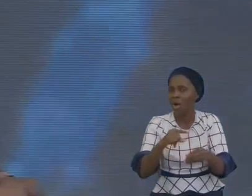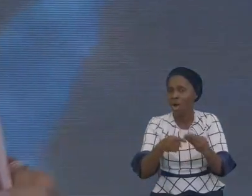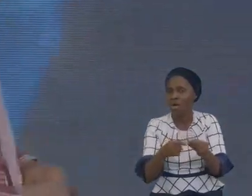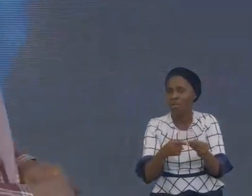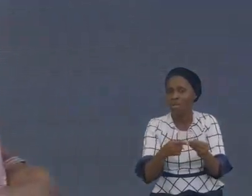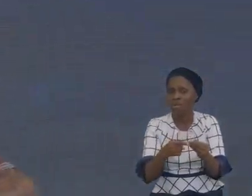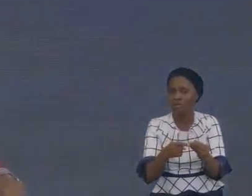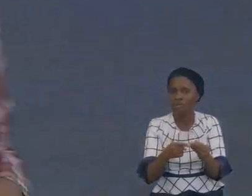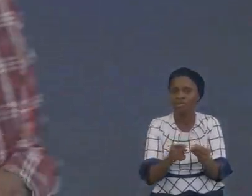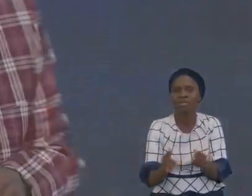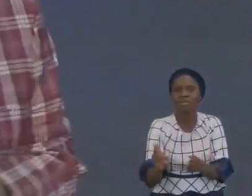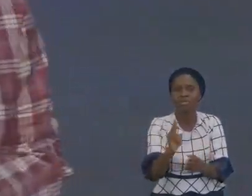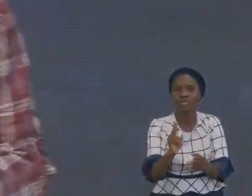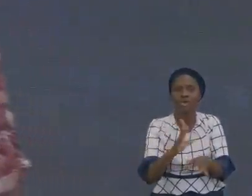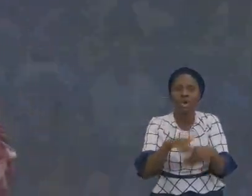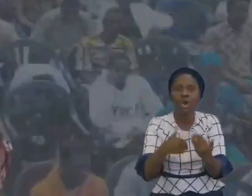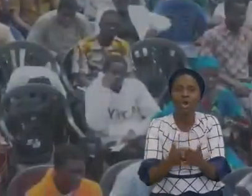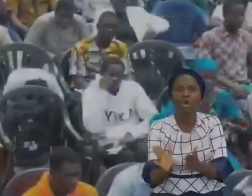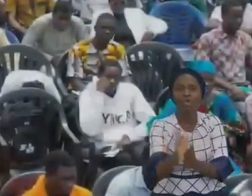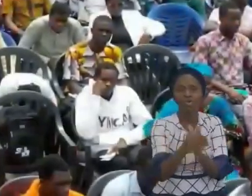life?